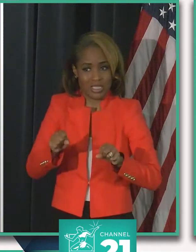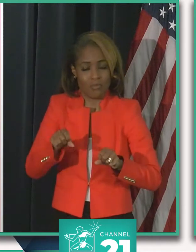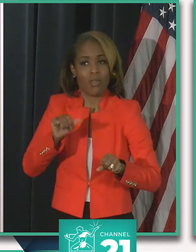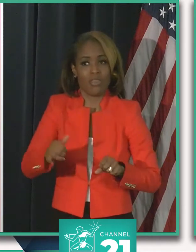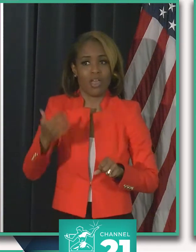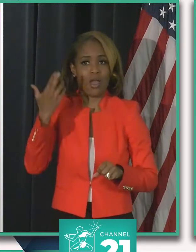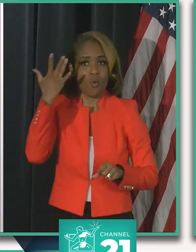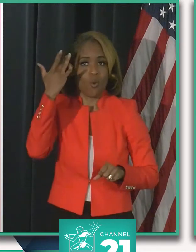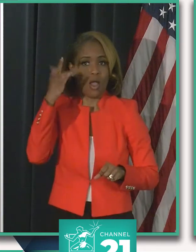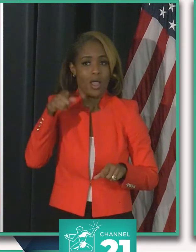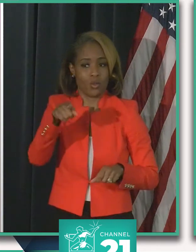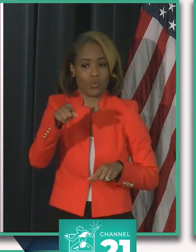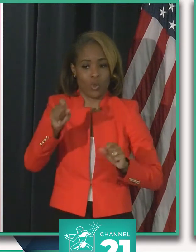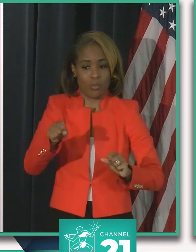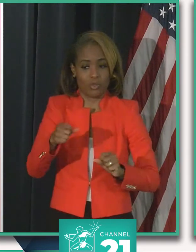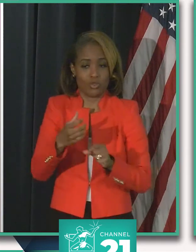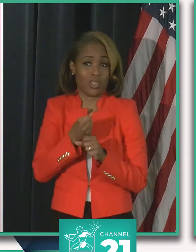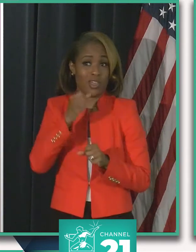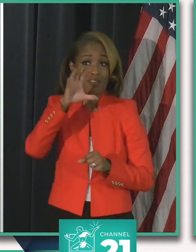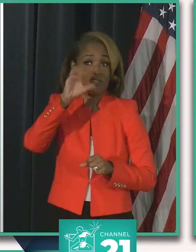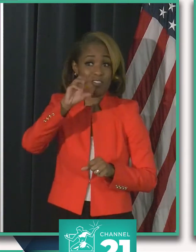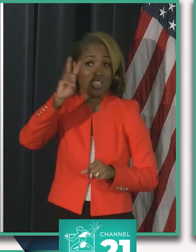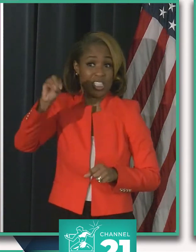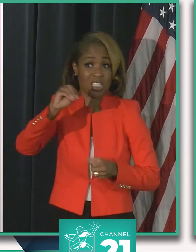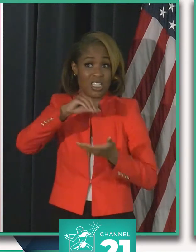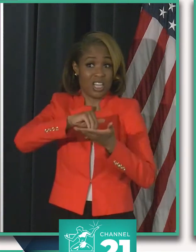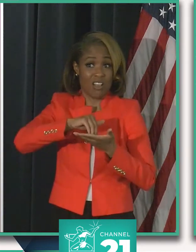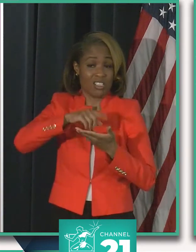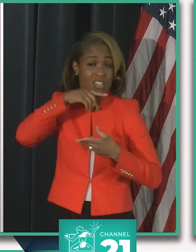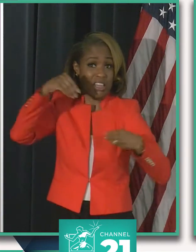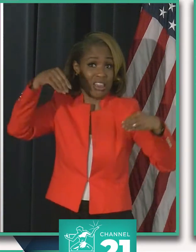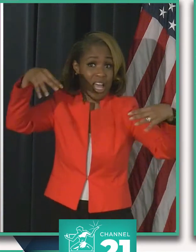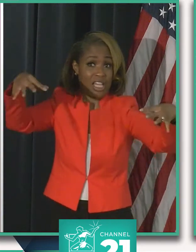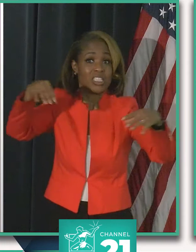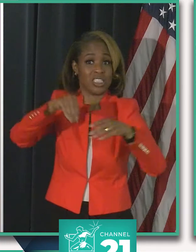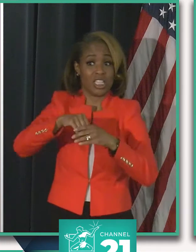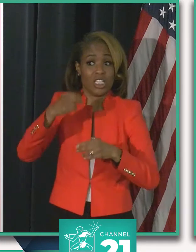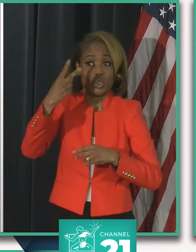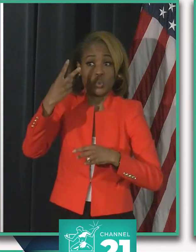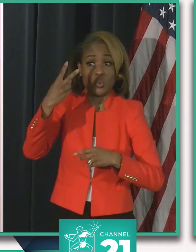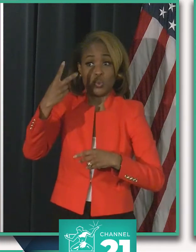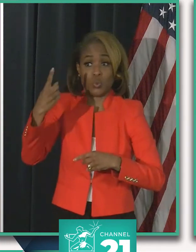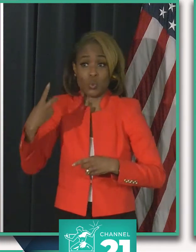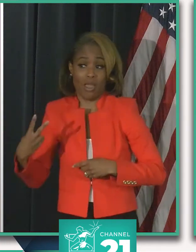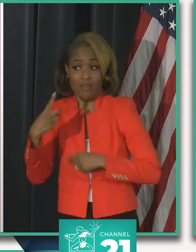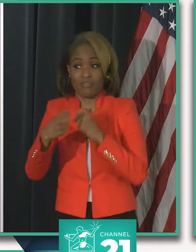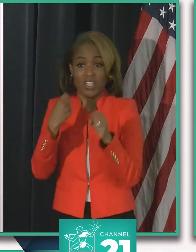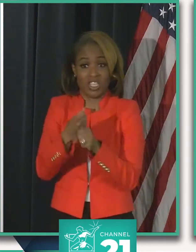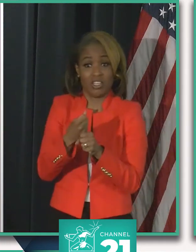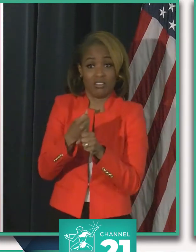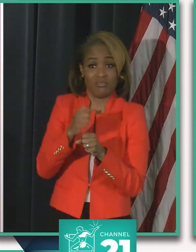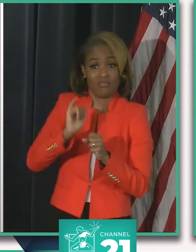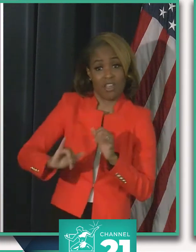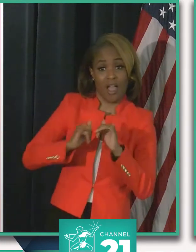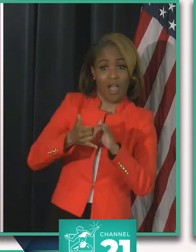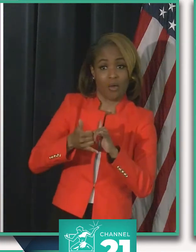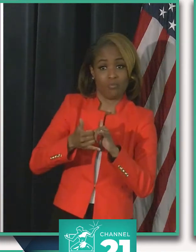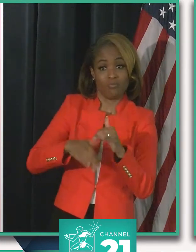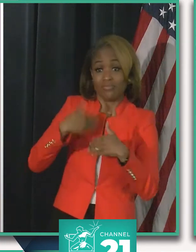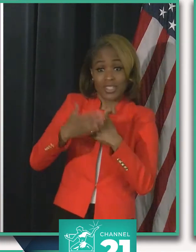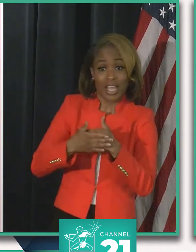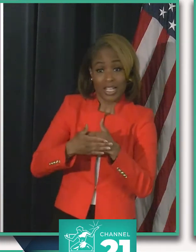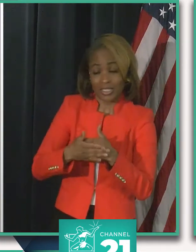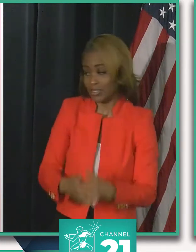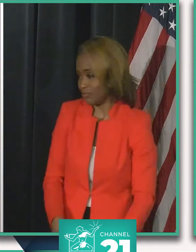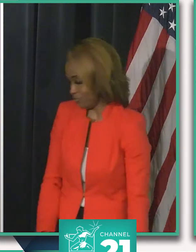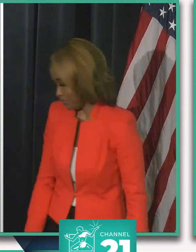you know, to get 50 or 60,000 lights out in the city in about 2.5 years. Who's next?